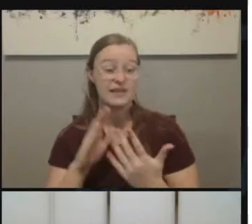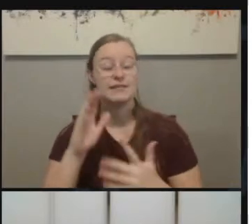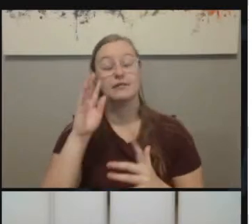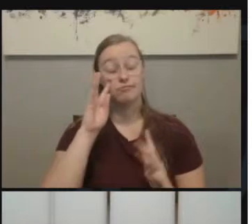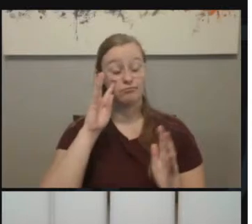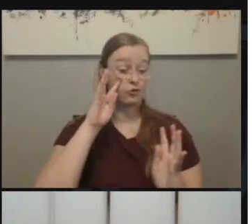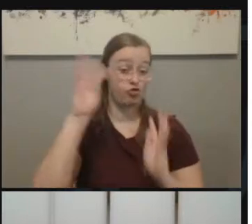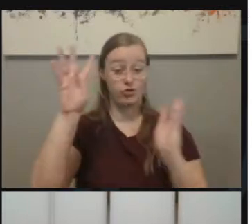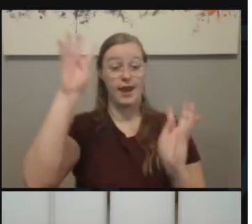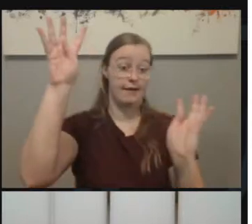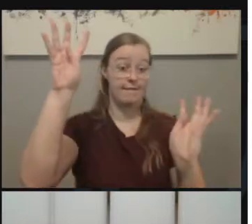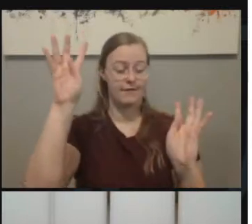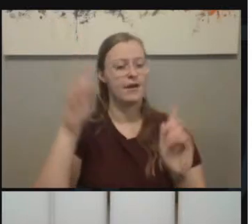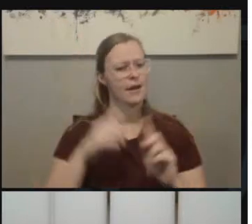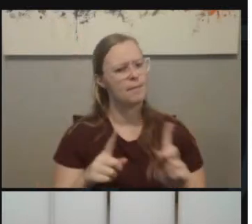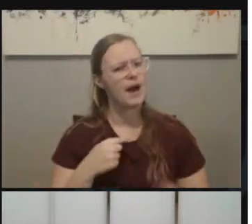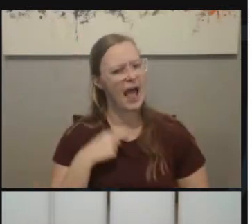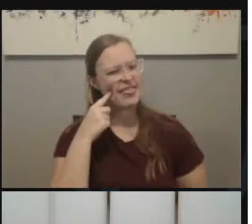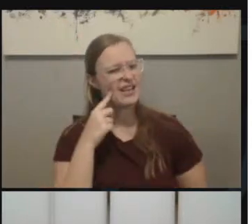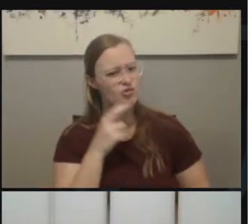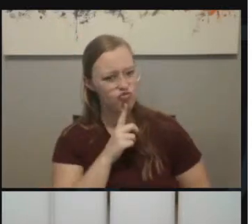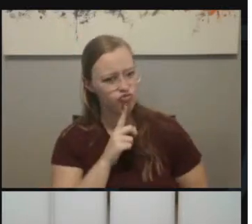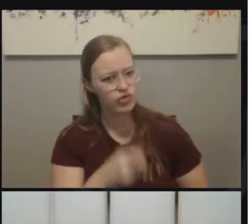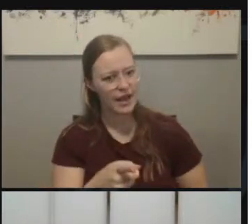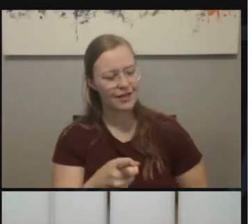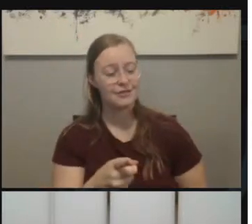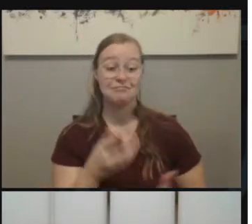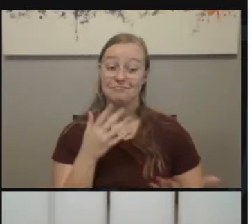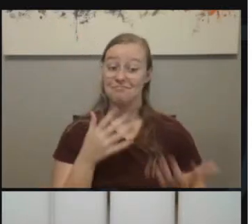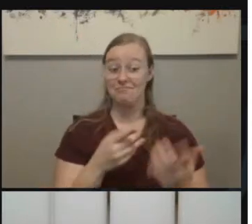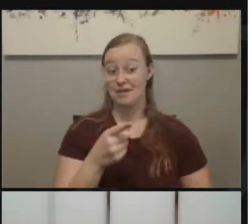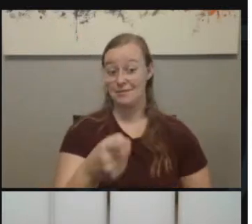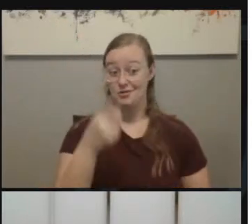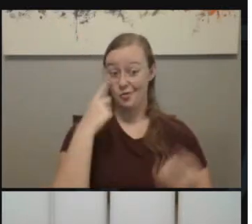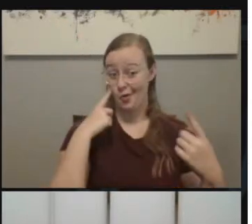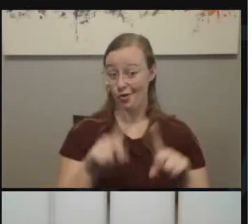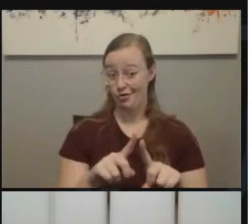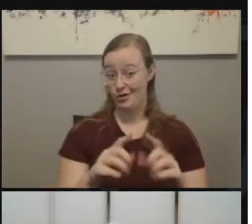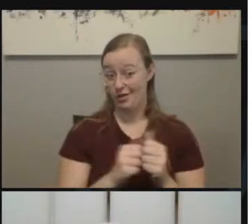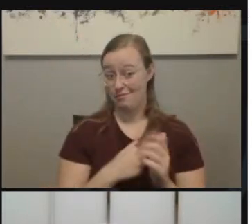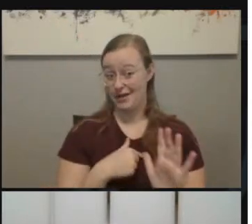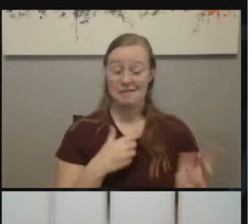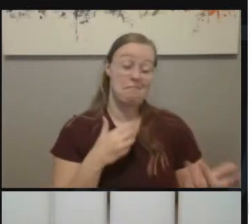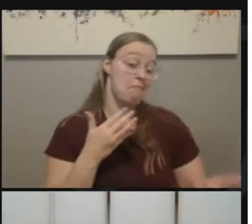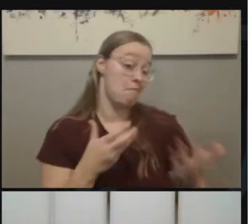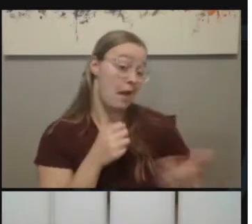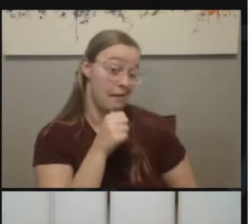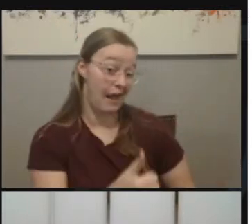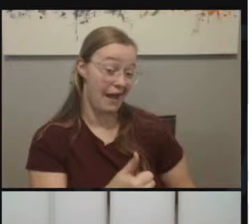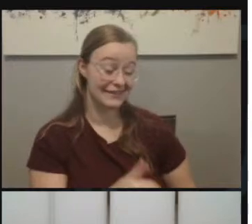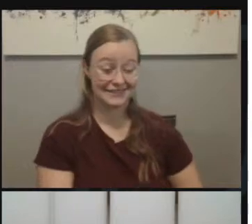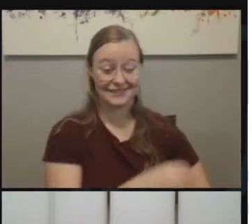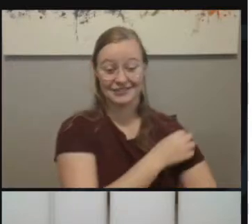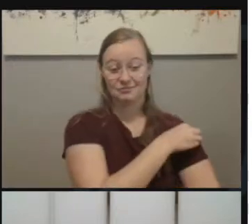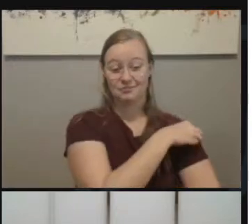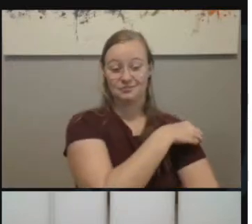I think they're real. Perhaps you will too, or perhaps you won't. So